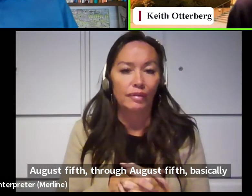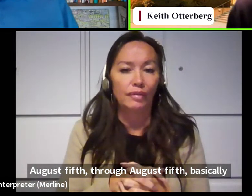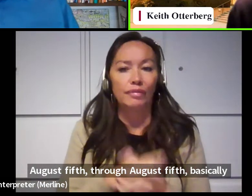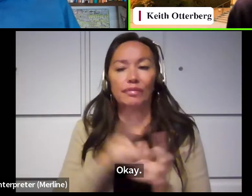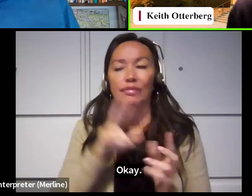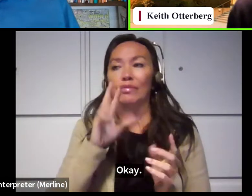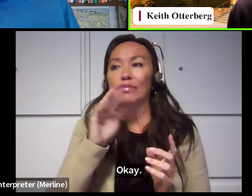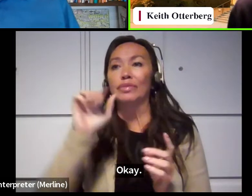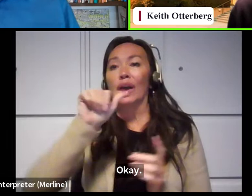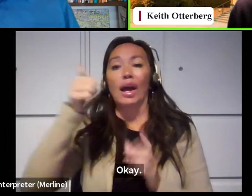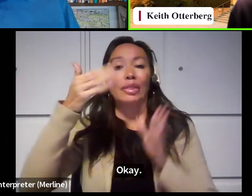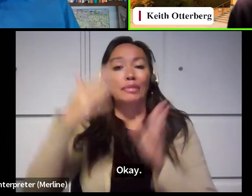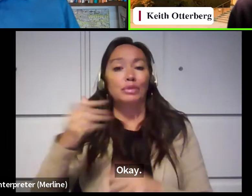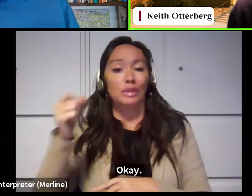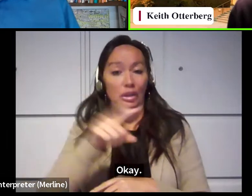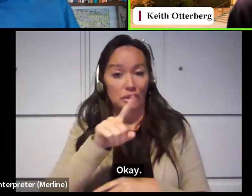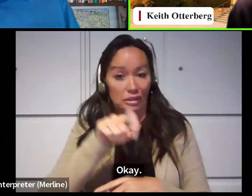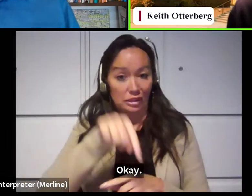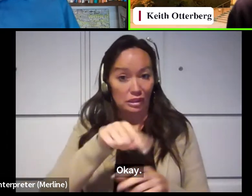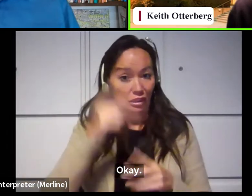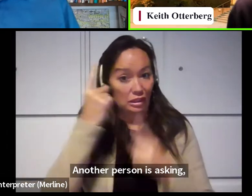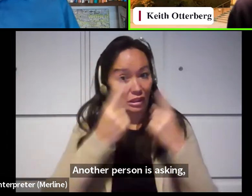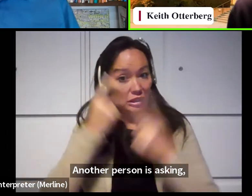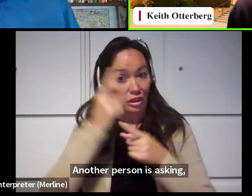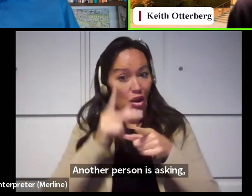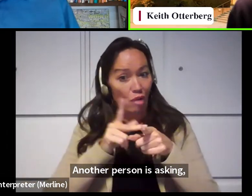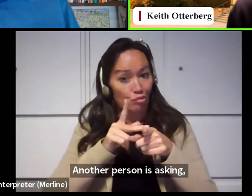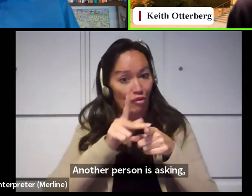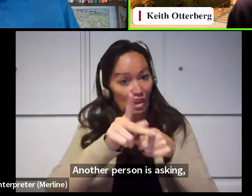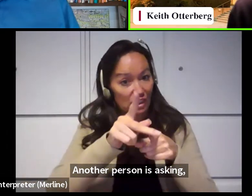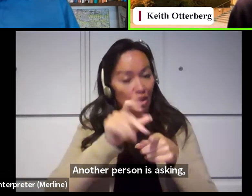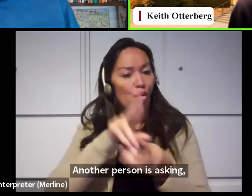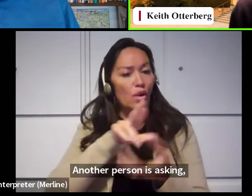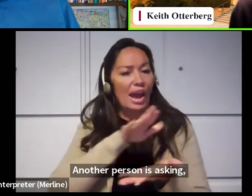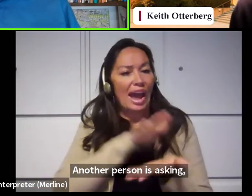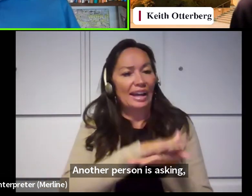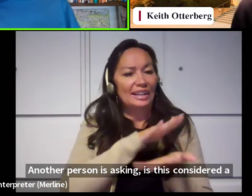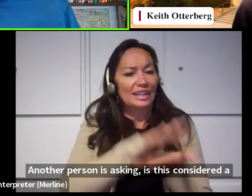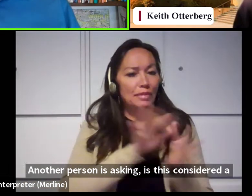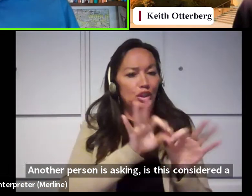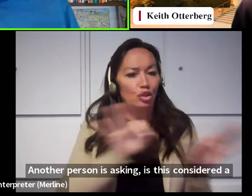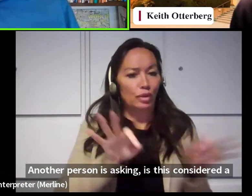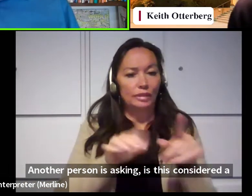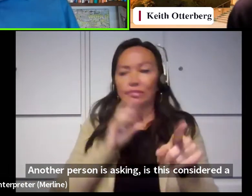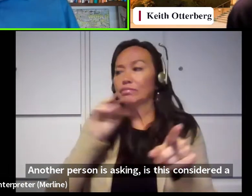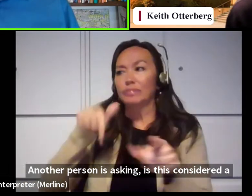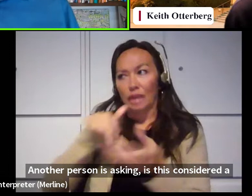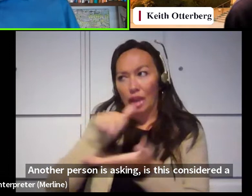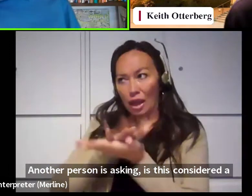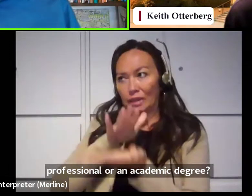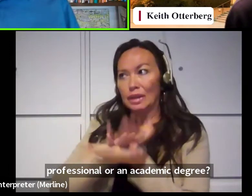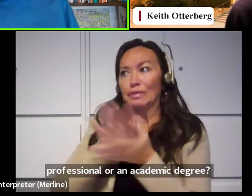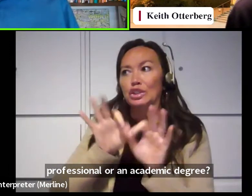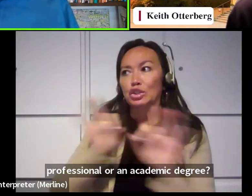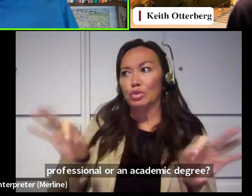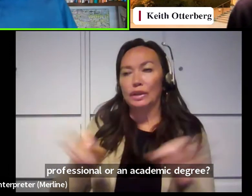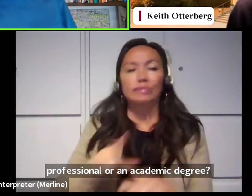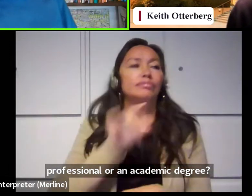Another person is asking, is this considered a professional or an academic degree? Academic. Academic.